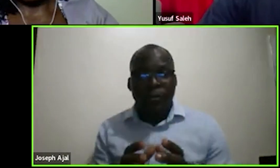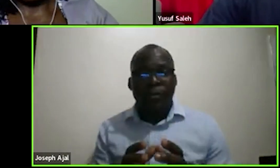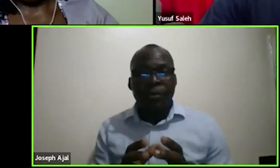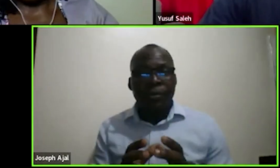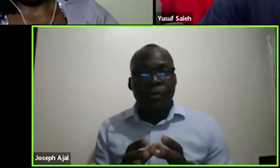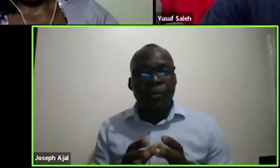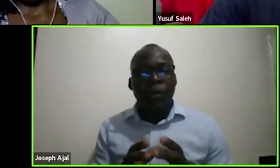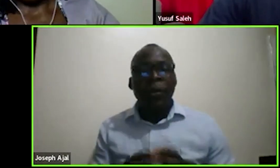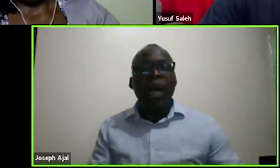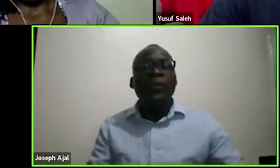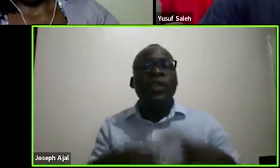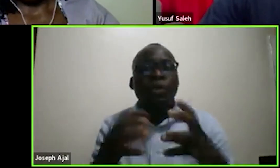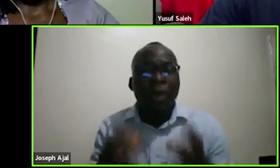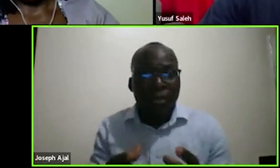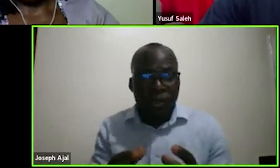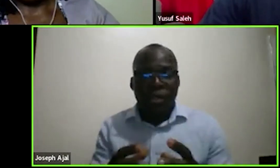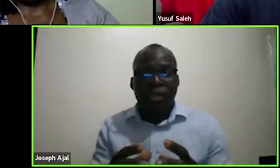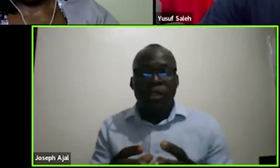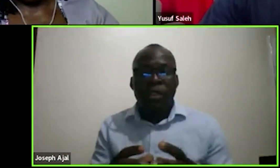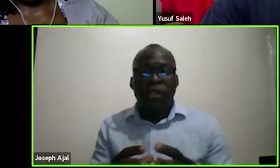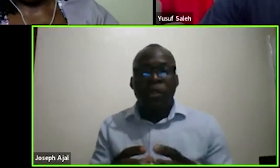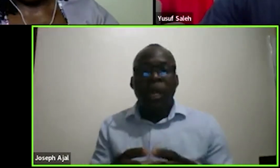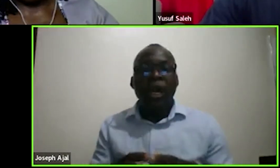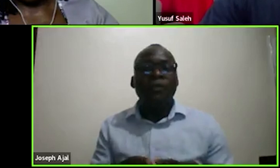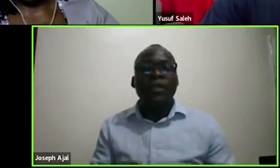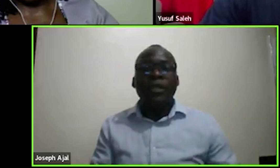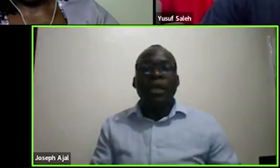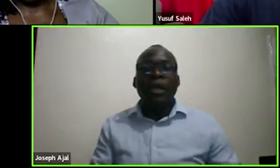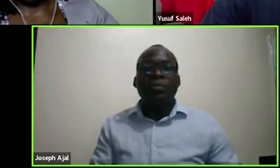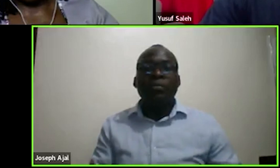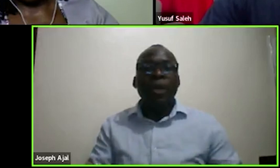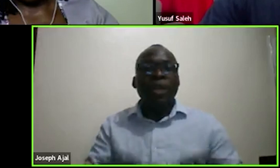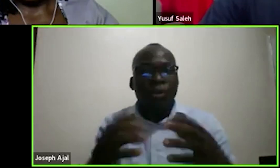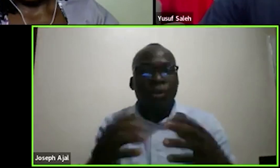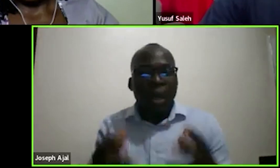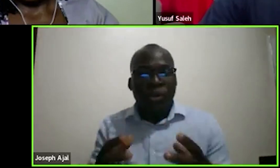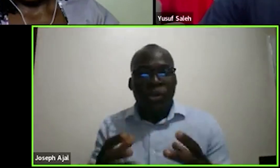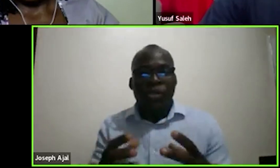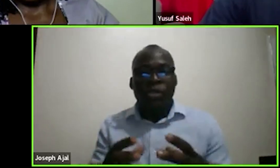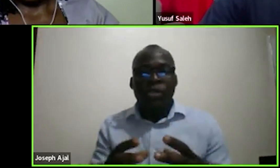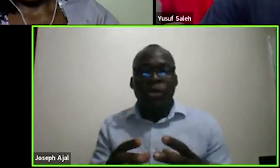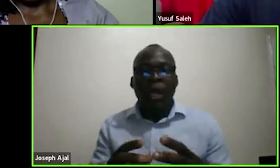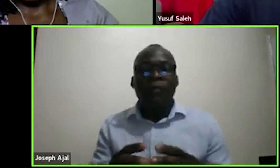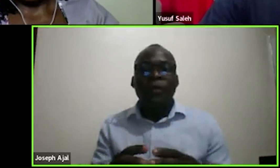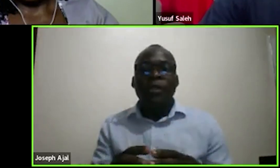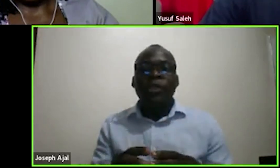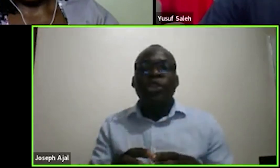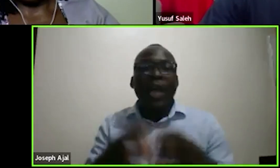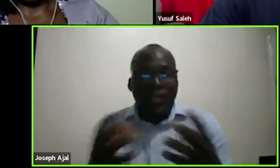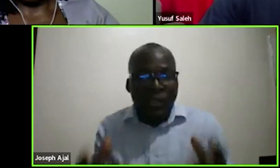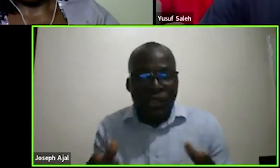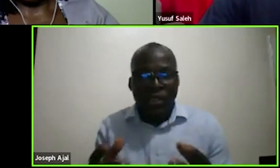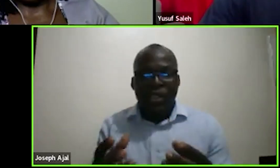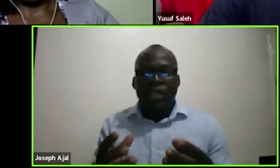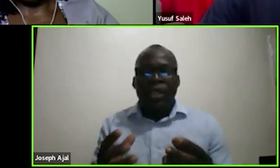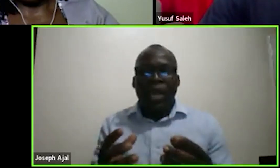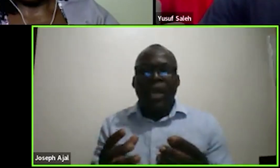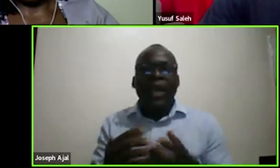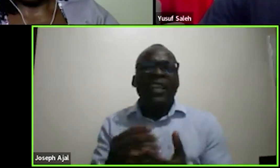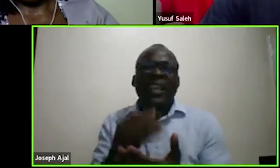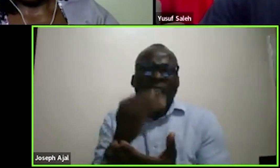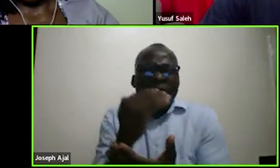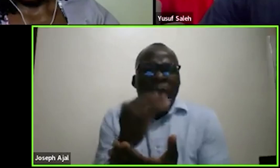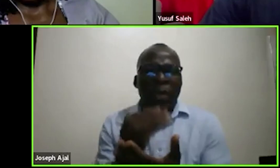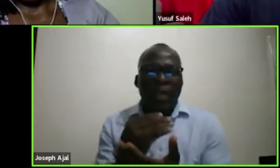dashboards. You'll have histograms. You'll have pictograms. You'll have charts.